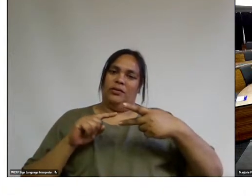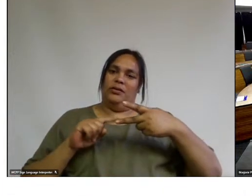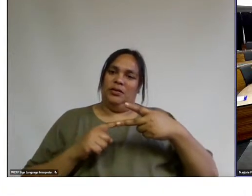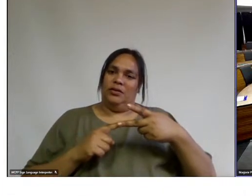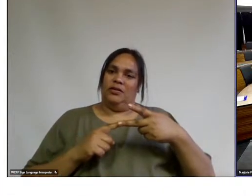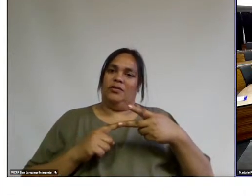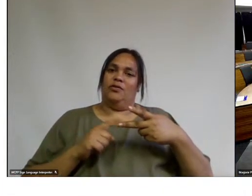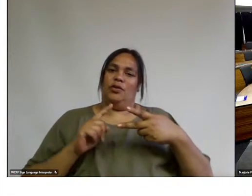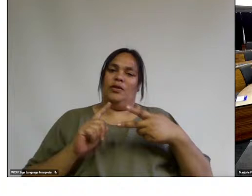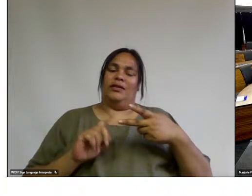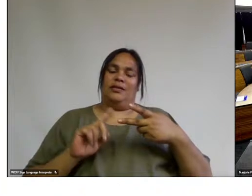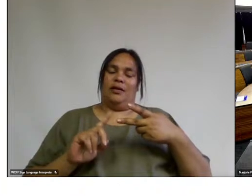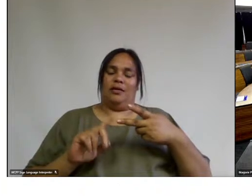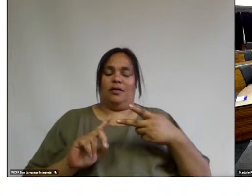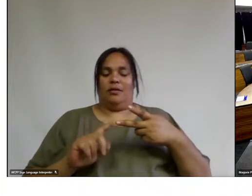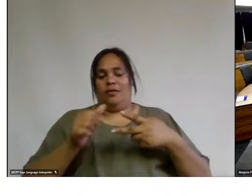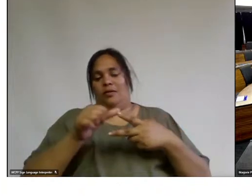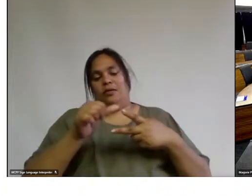the